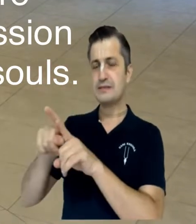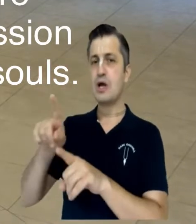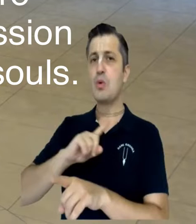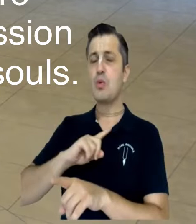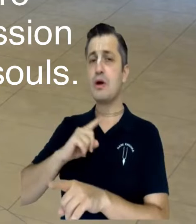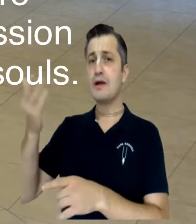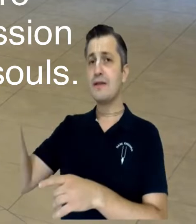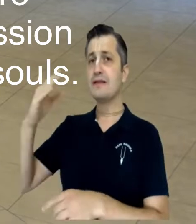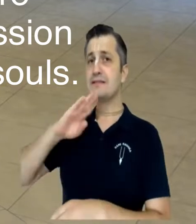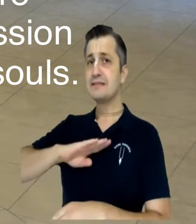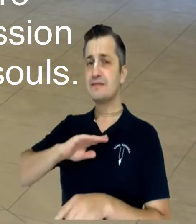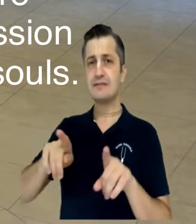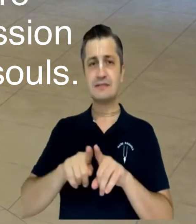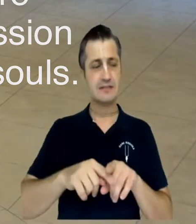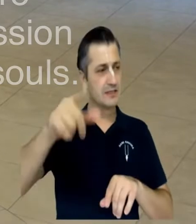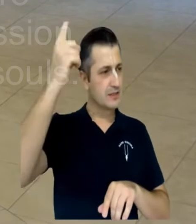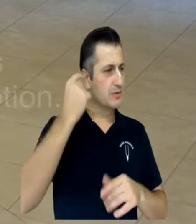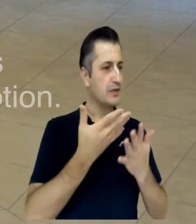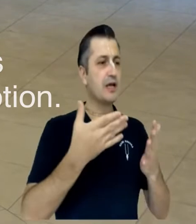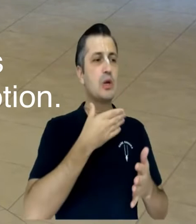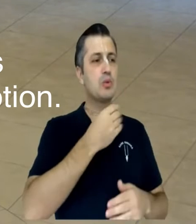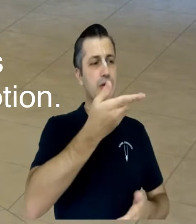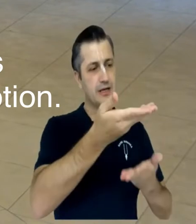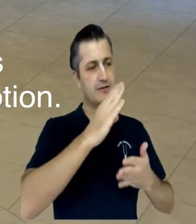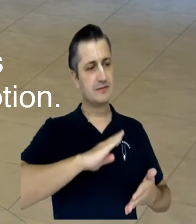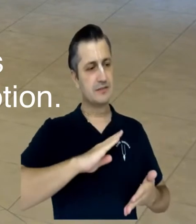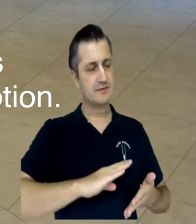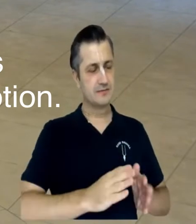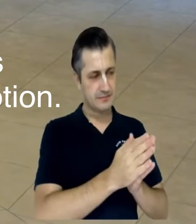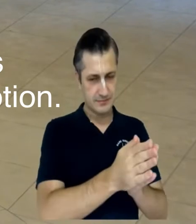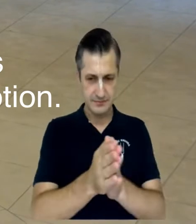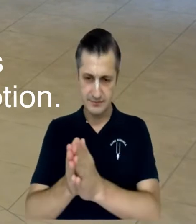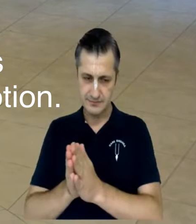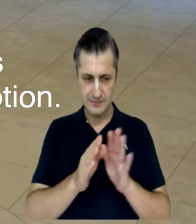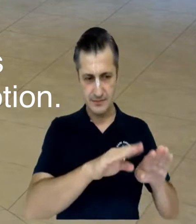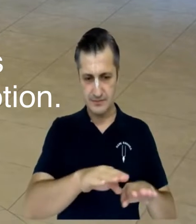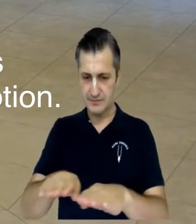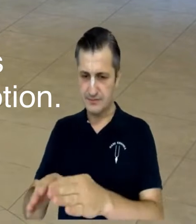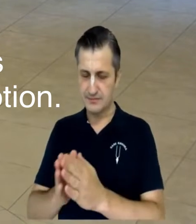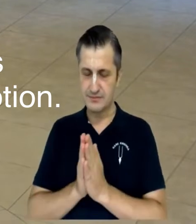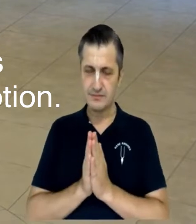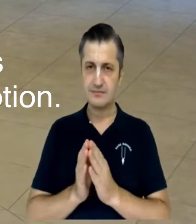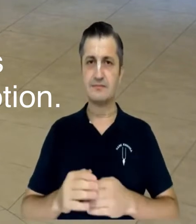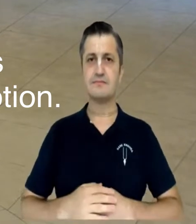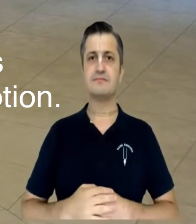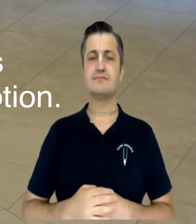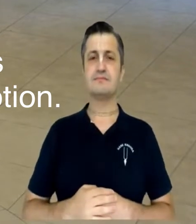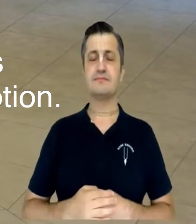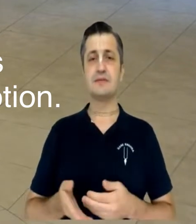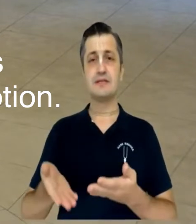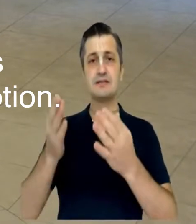Bhavanebhyo Vaishnavebhyo Namo Namaha Shri Krishna Chaitanya Prabhu